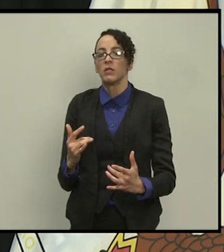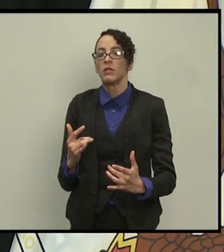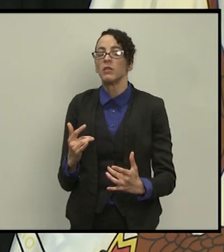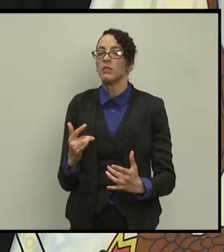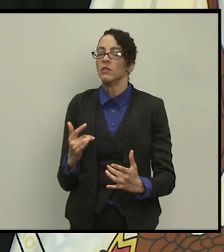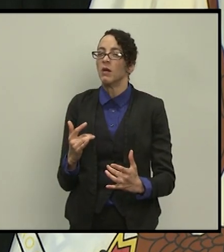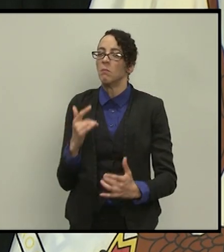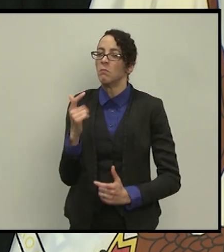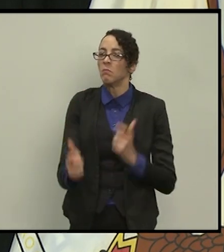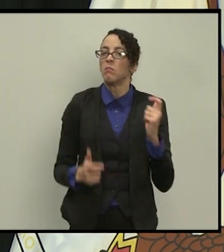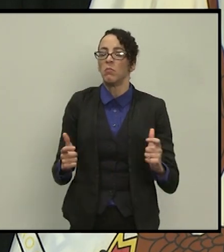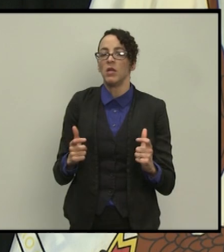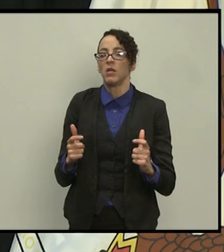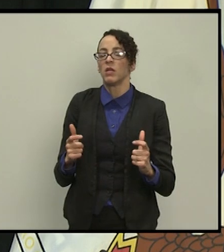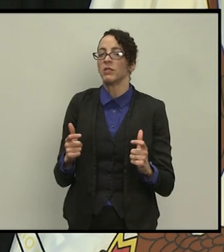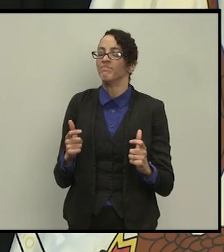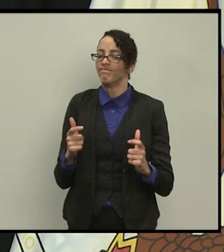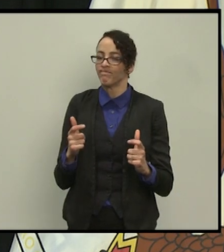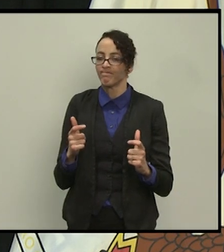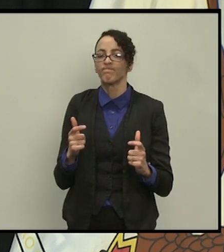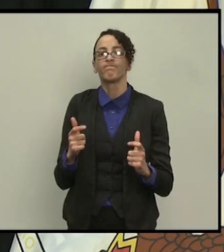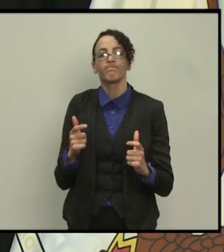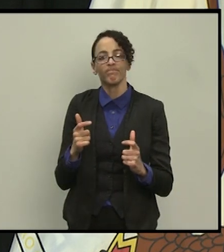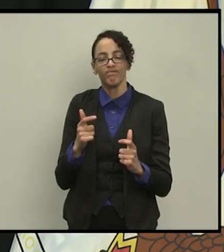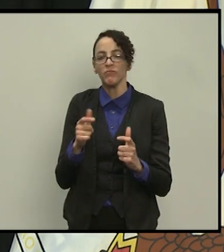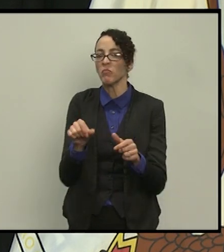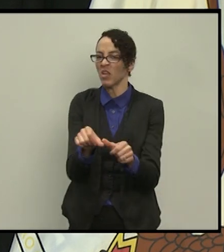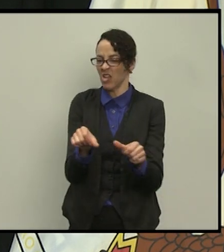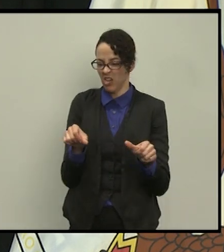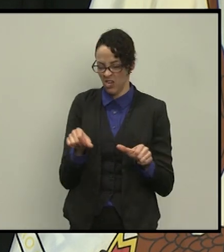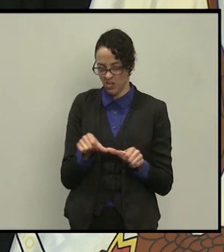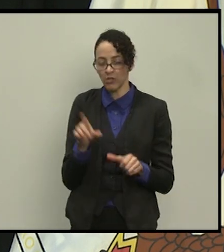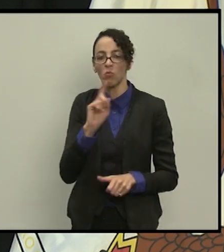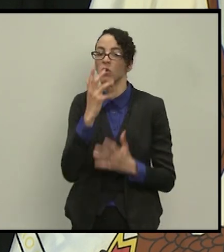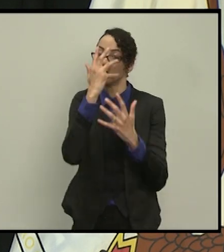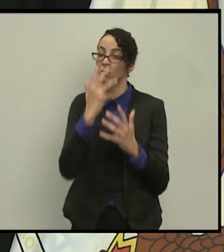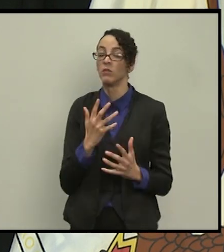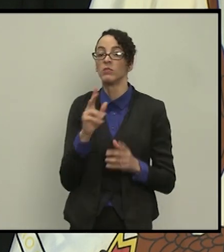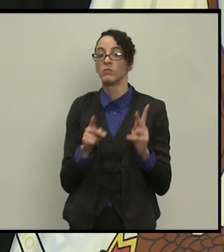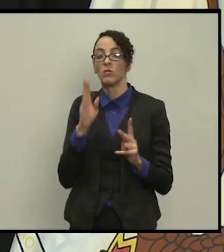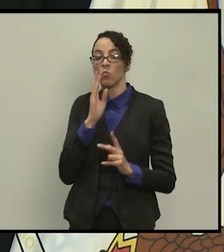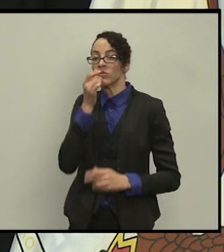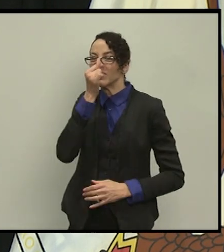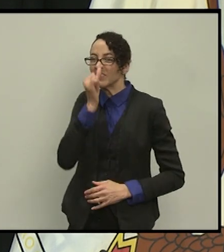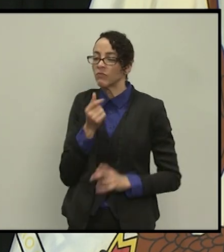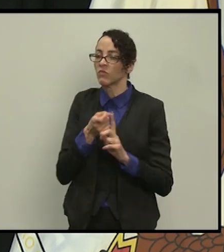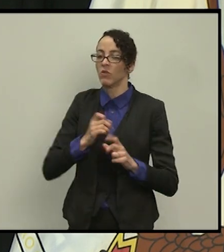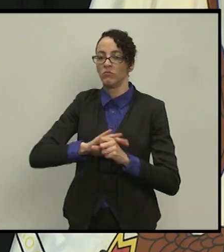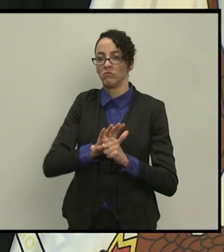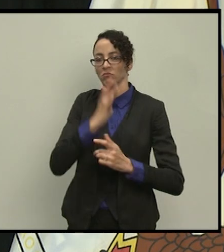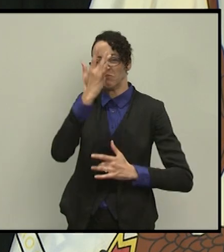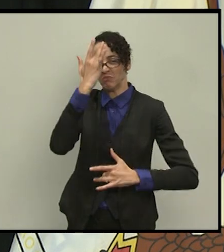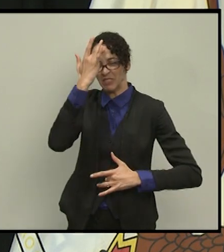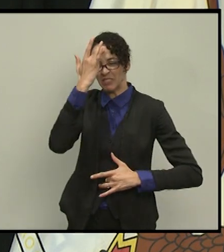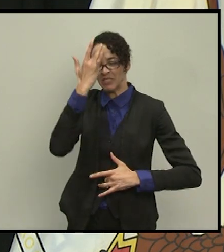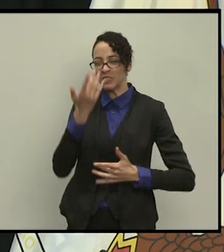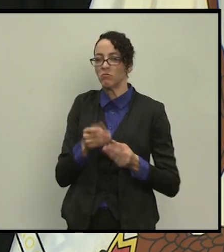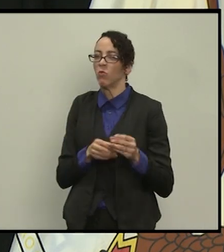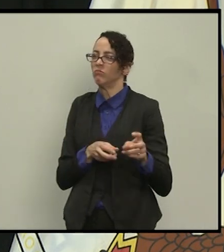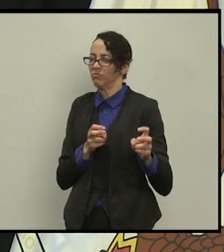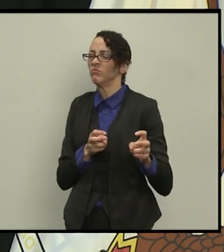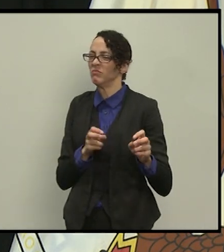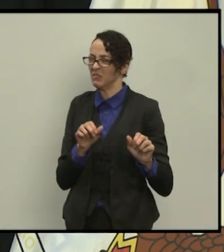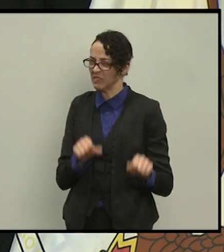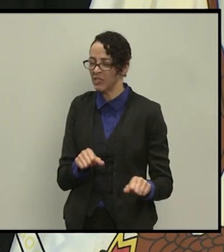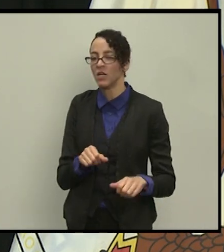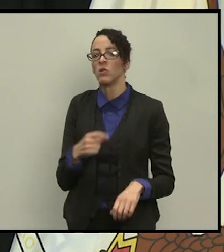area where unfortunately people will suffer from this disease, and we're doing everything we can to mitigate